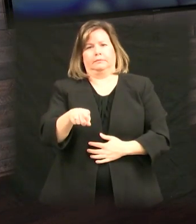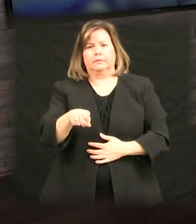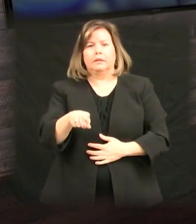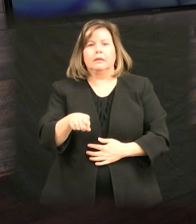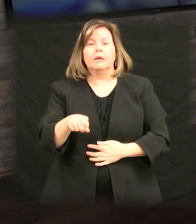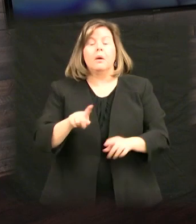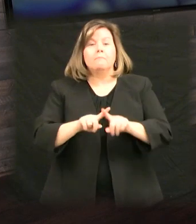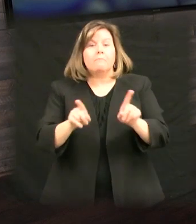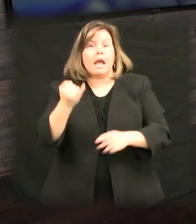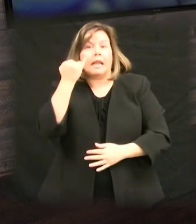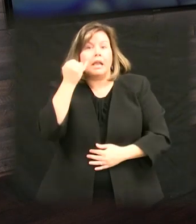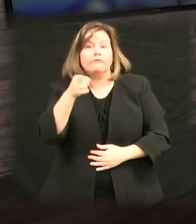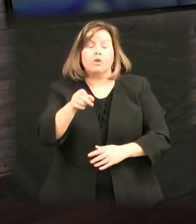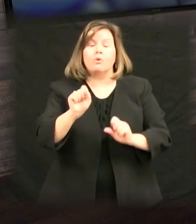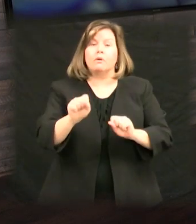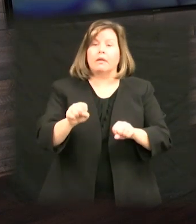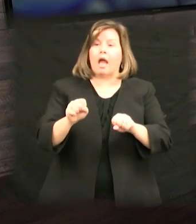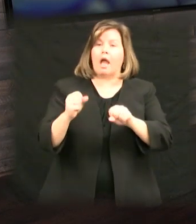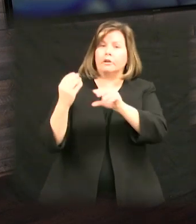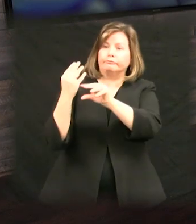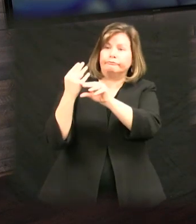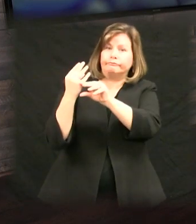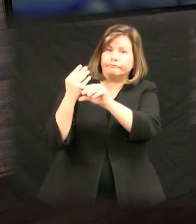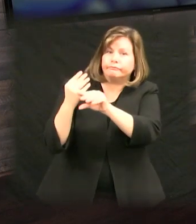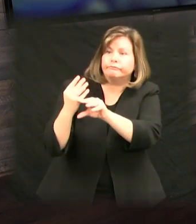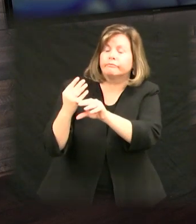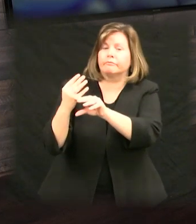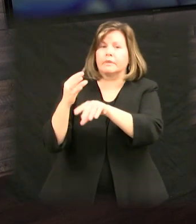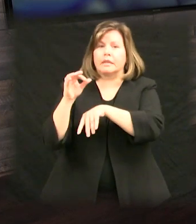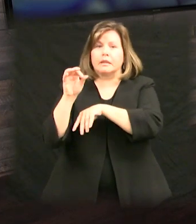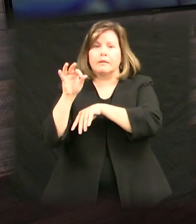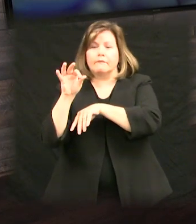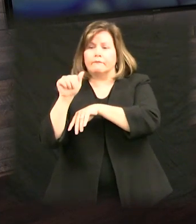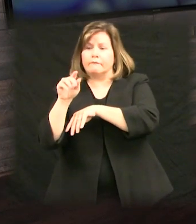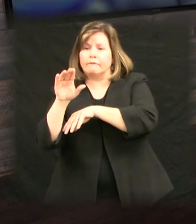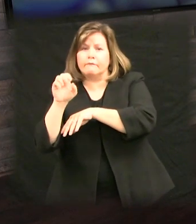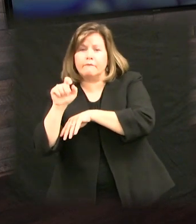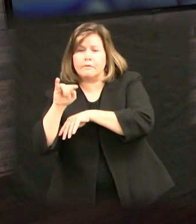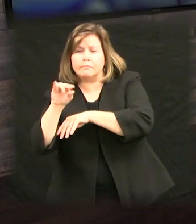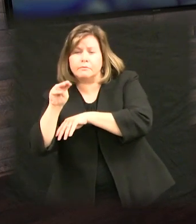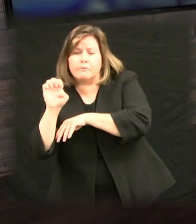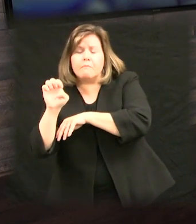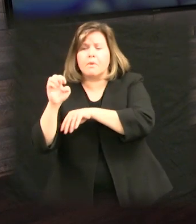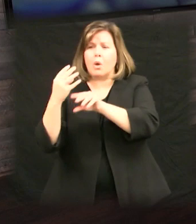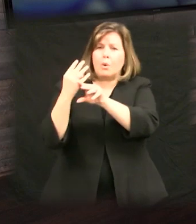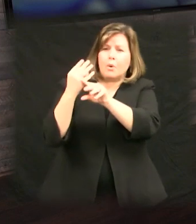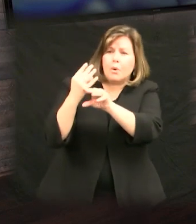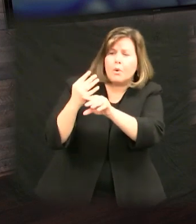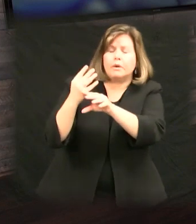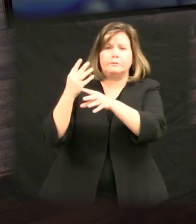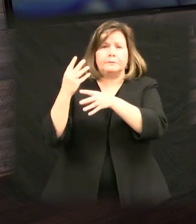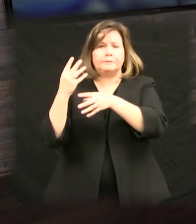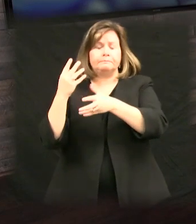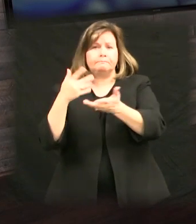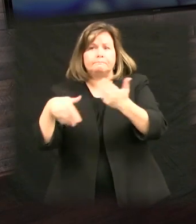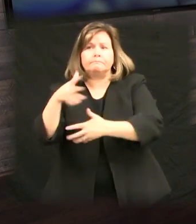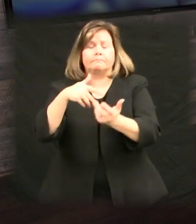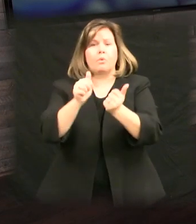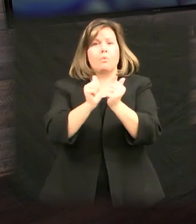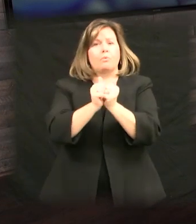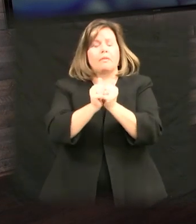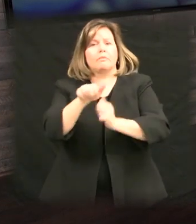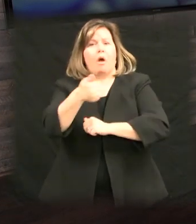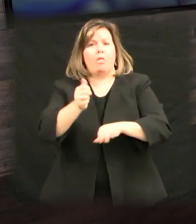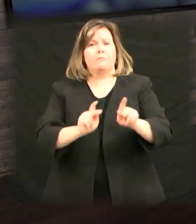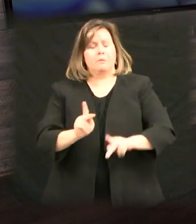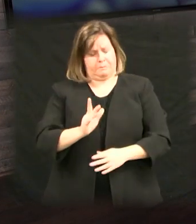at. So please do what you can to socialize and to encourage your neighbors, your family members, especially